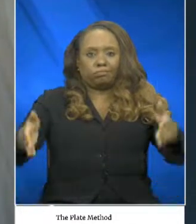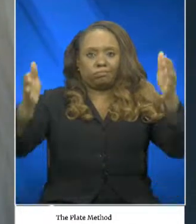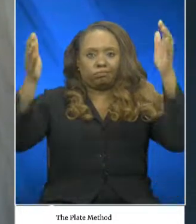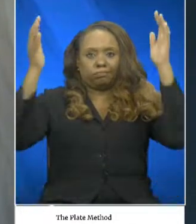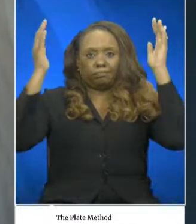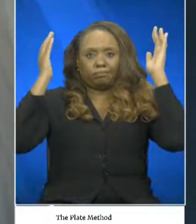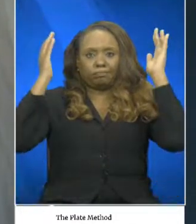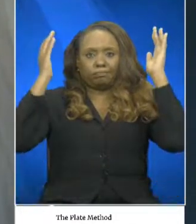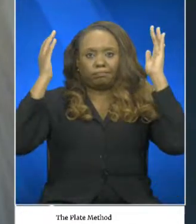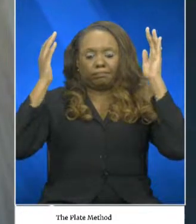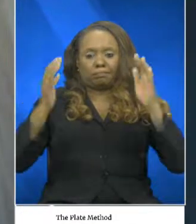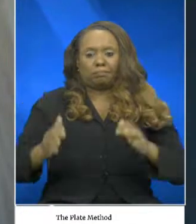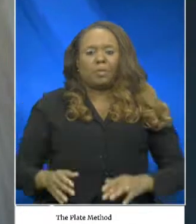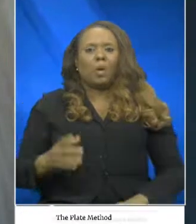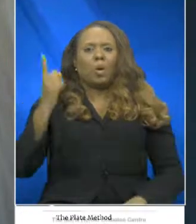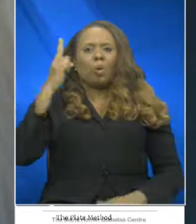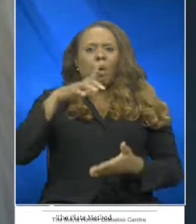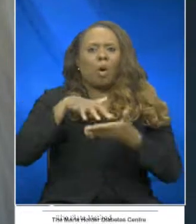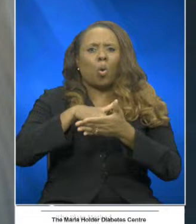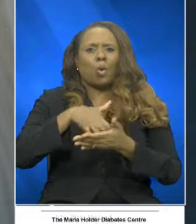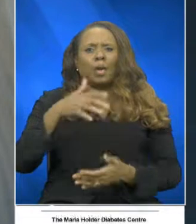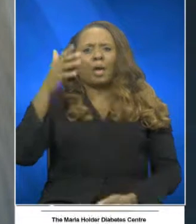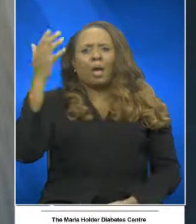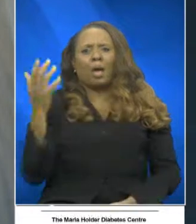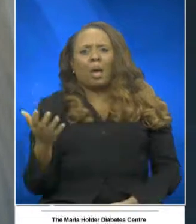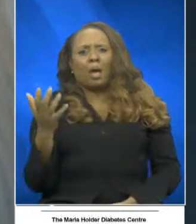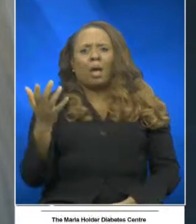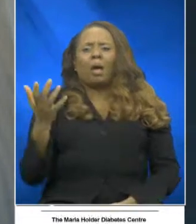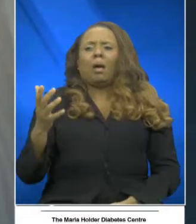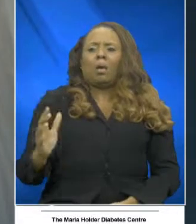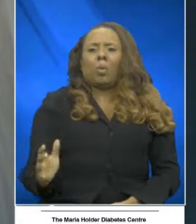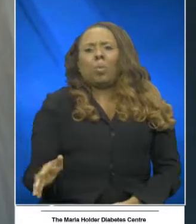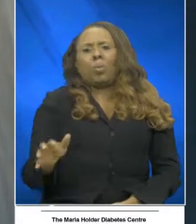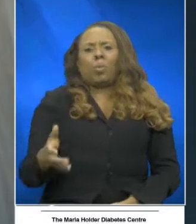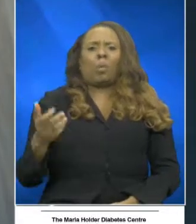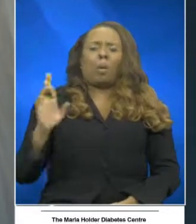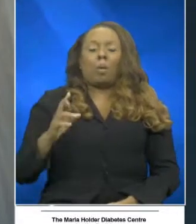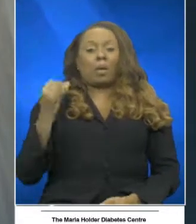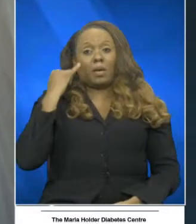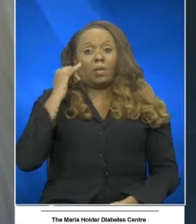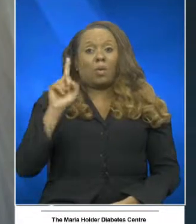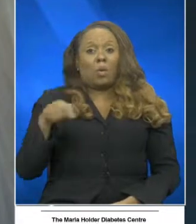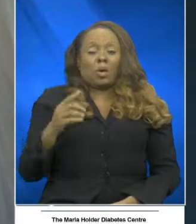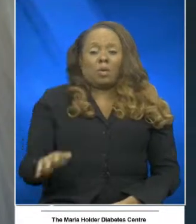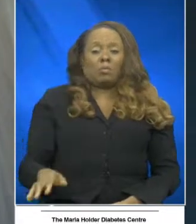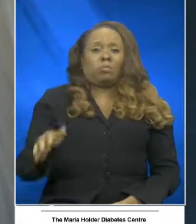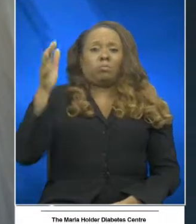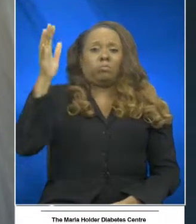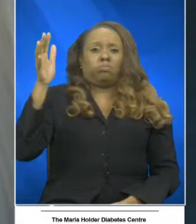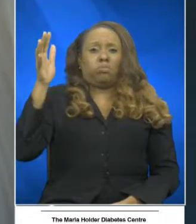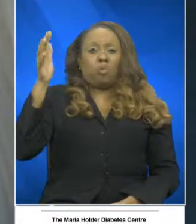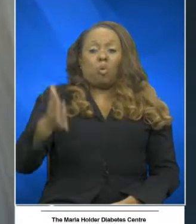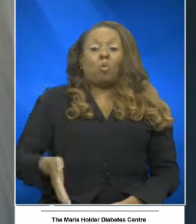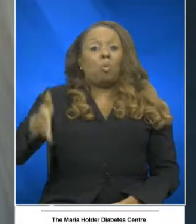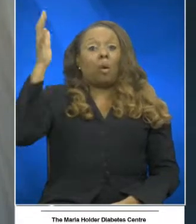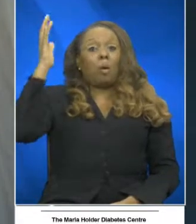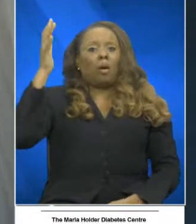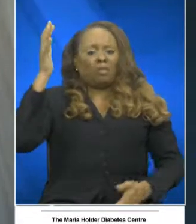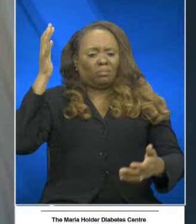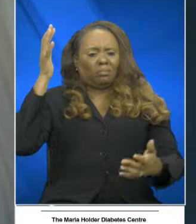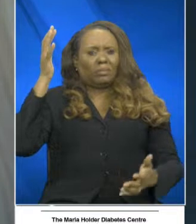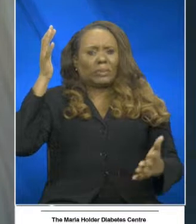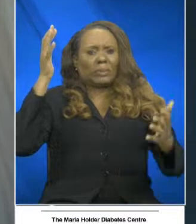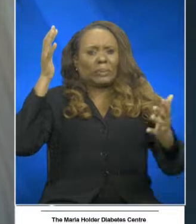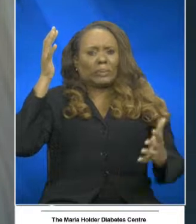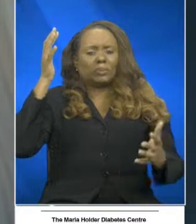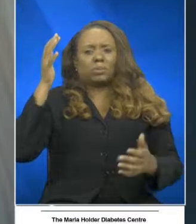and one feels weak, or more dramatically, if they're only able to raise one arm, or if they